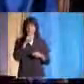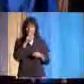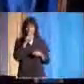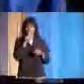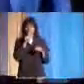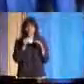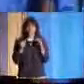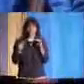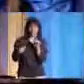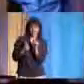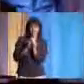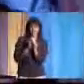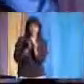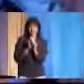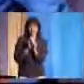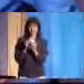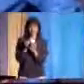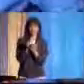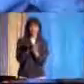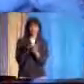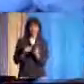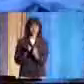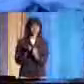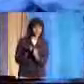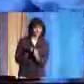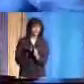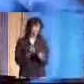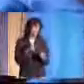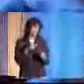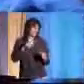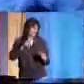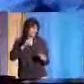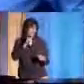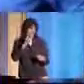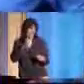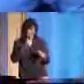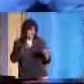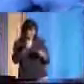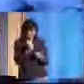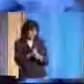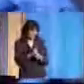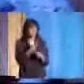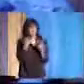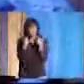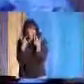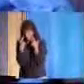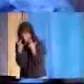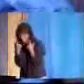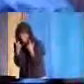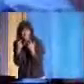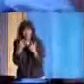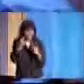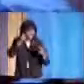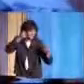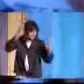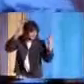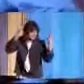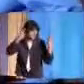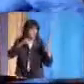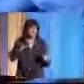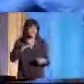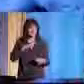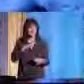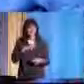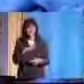Now, maybe I don't even have to explain this to you. Maybe you already got it. You know what I'm talking about. Do you know what I'm talking about? Yes. Nevertheless, I'm going